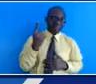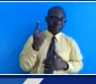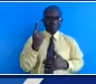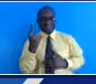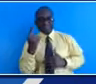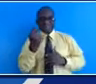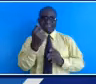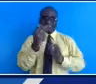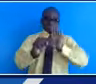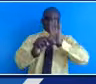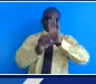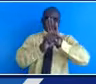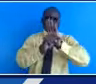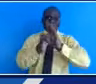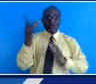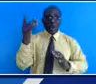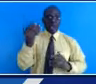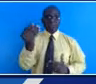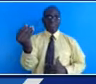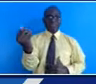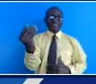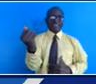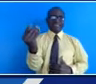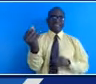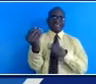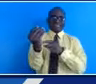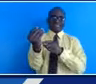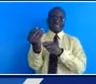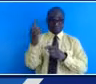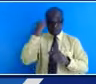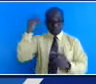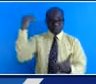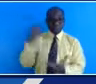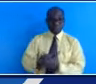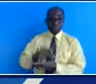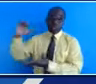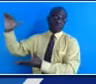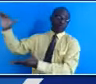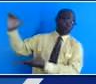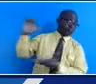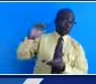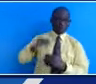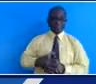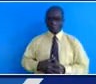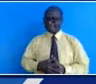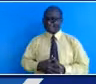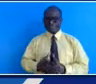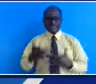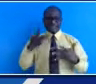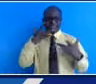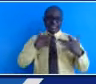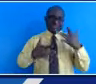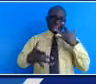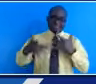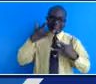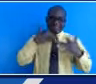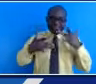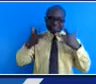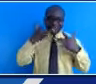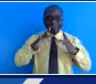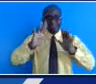help. On June 23rd, we will be having a mobile food pantry at the Croton Harmon train